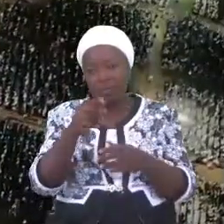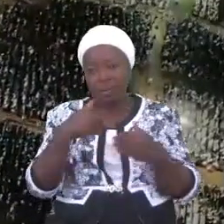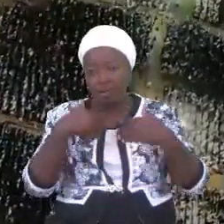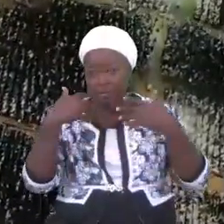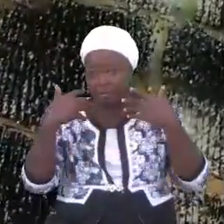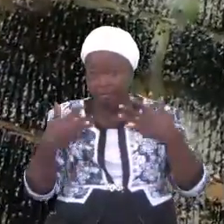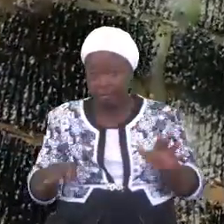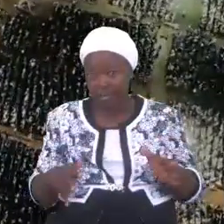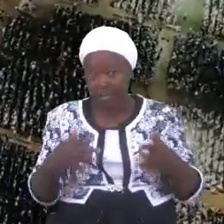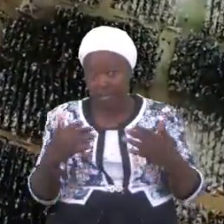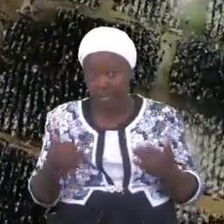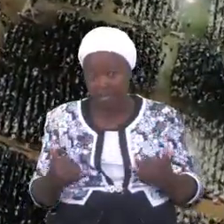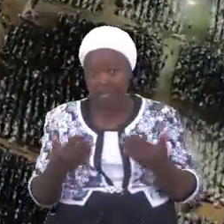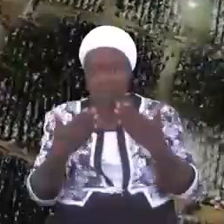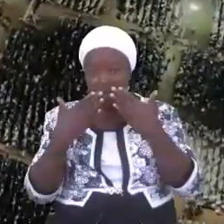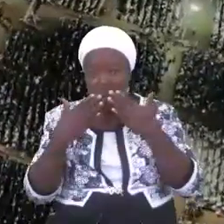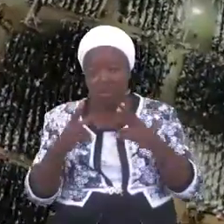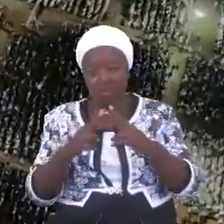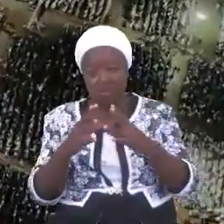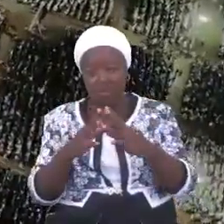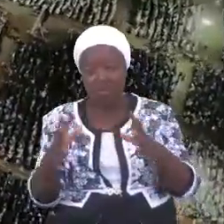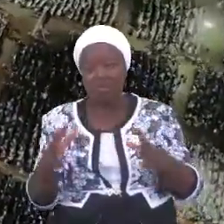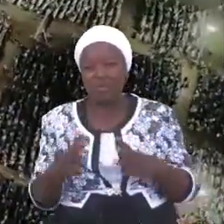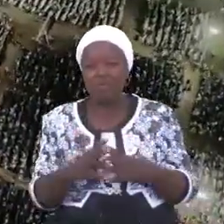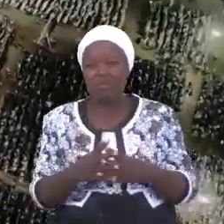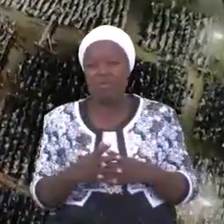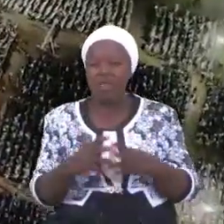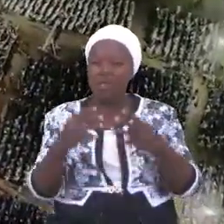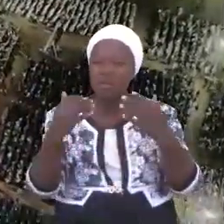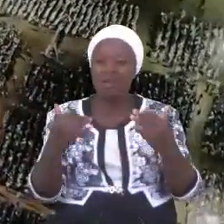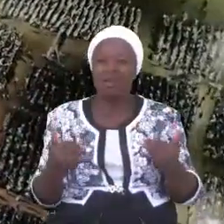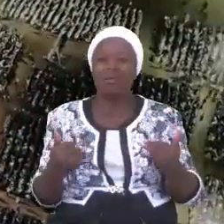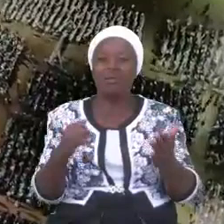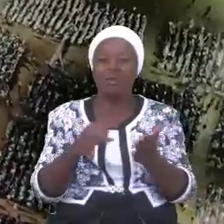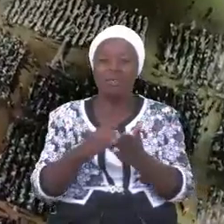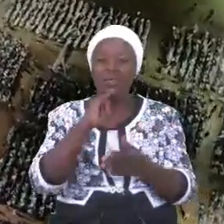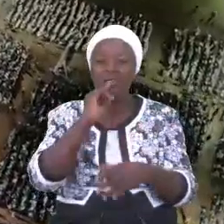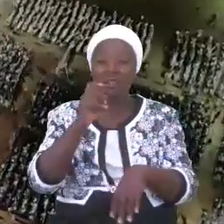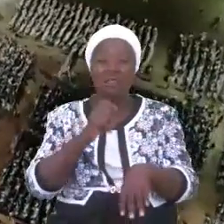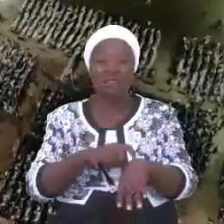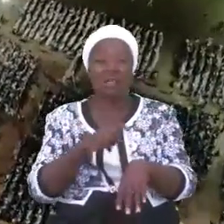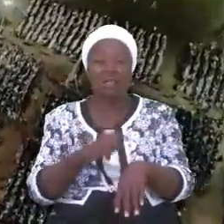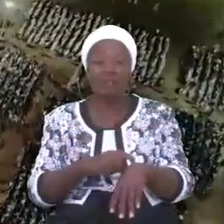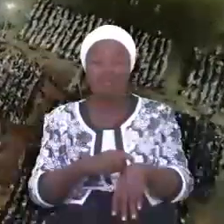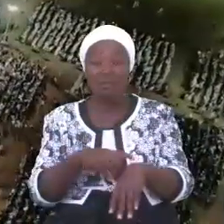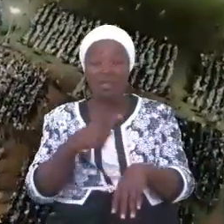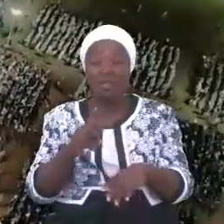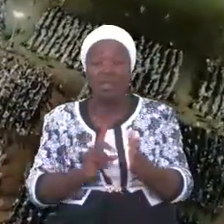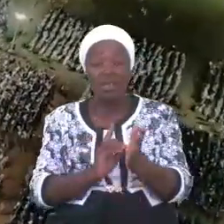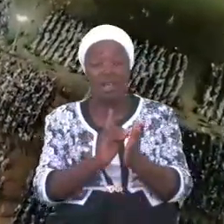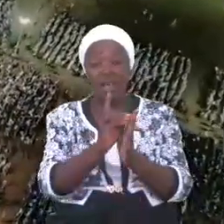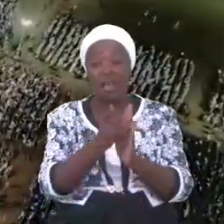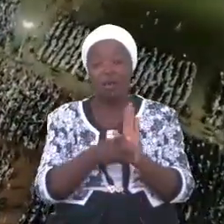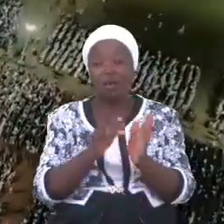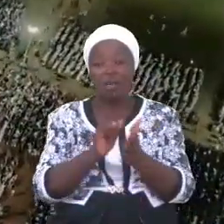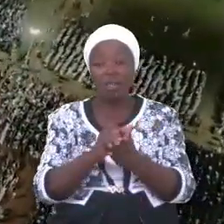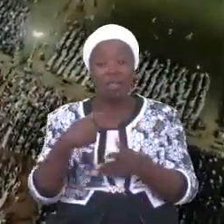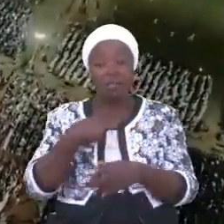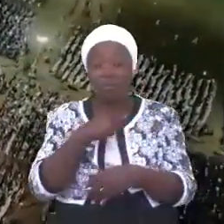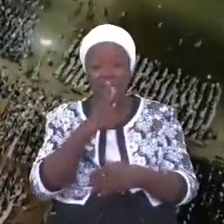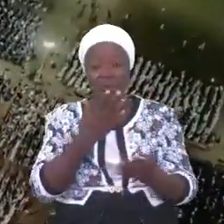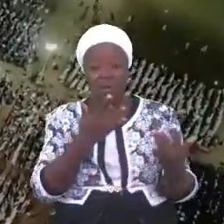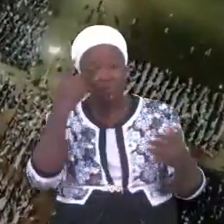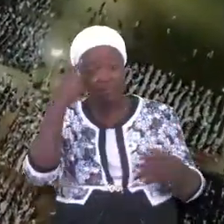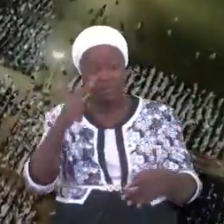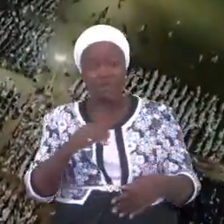finished. Thank you very much. Now is the time. And the man of God is